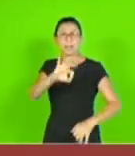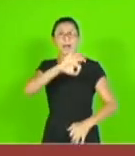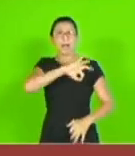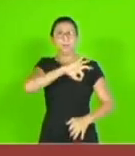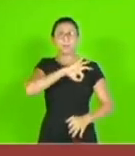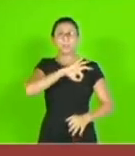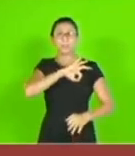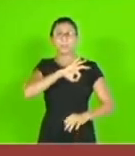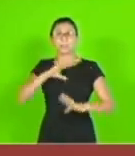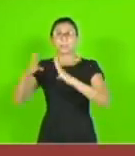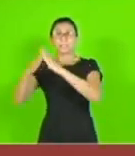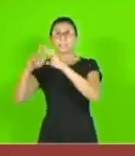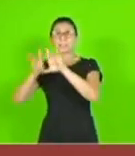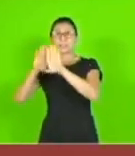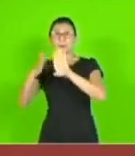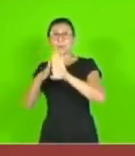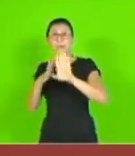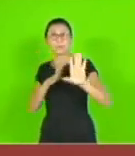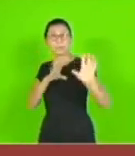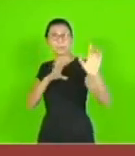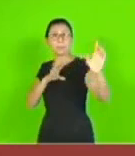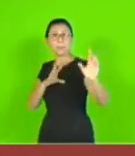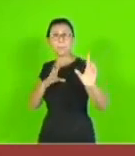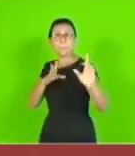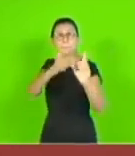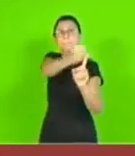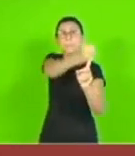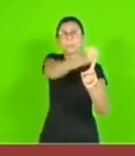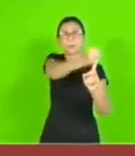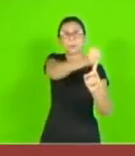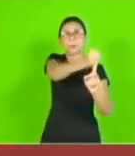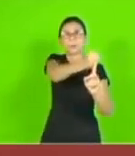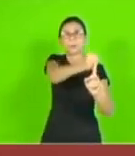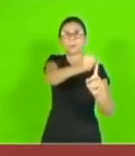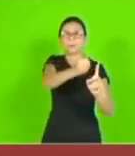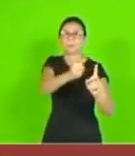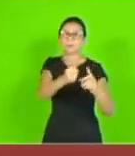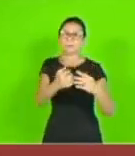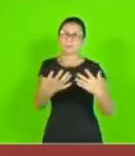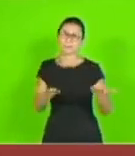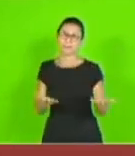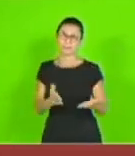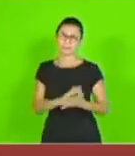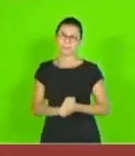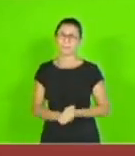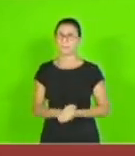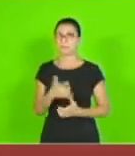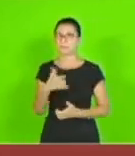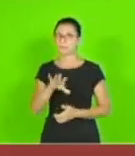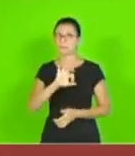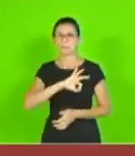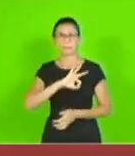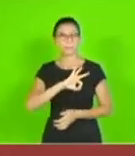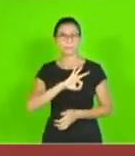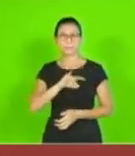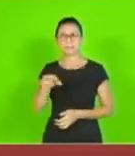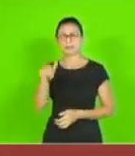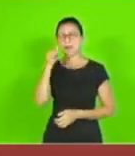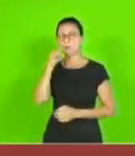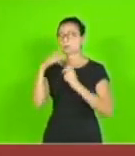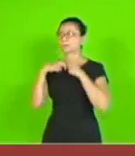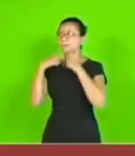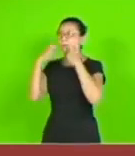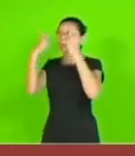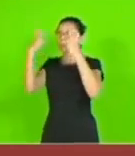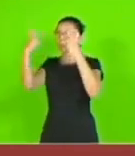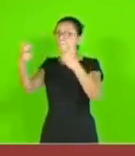he started to run after her. But at the same moment, there was a police officer there who was also from her